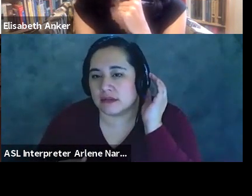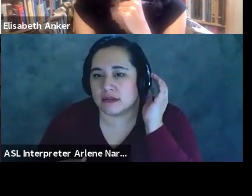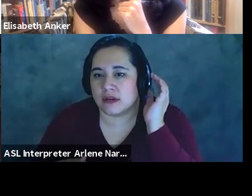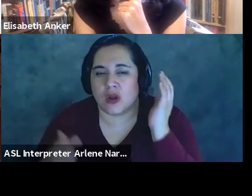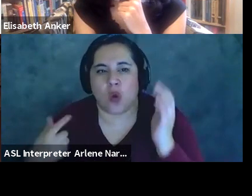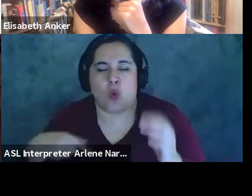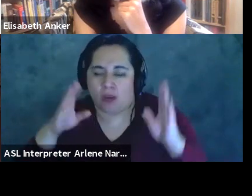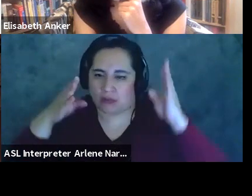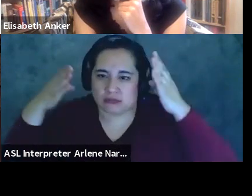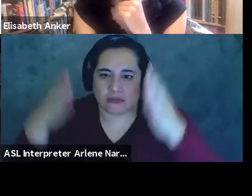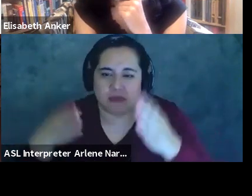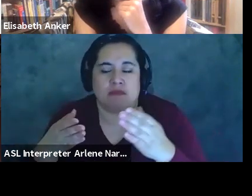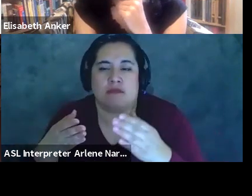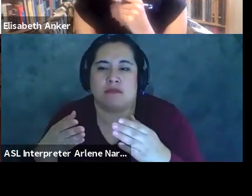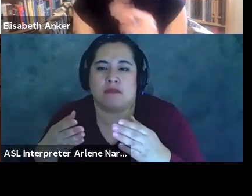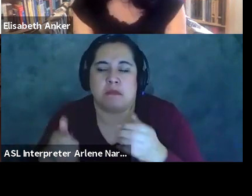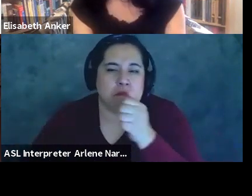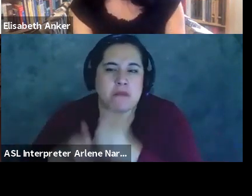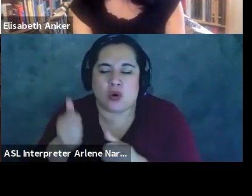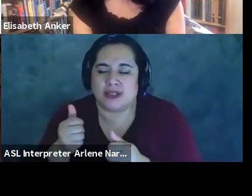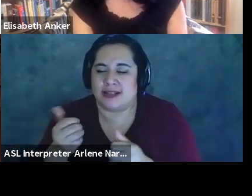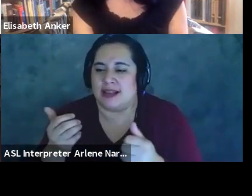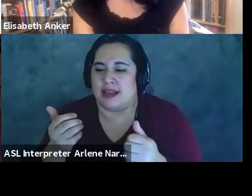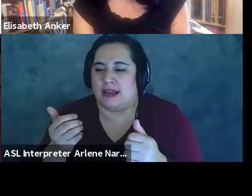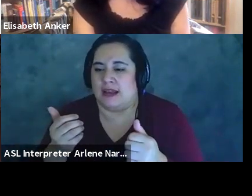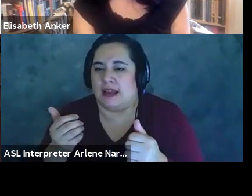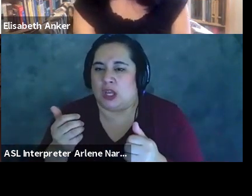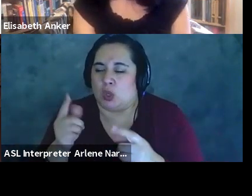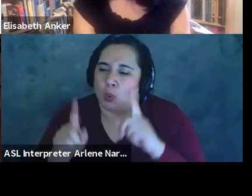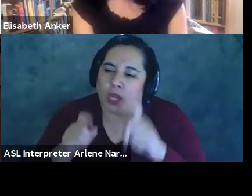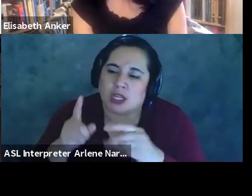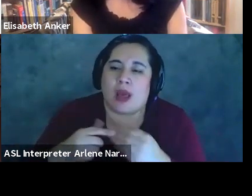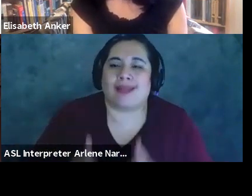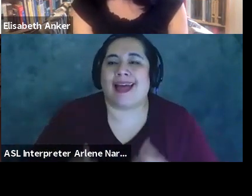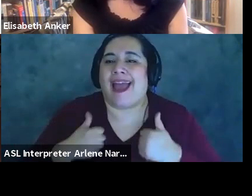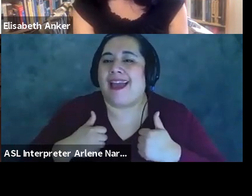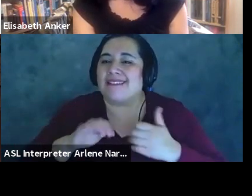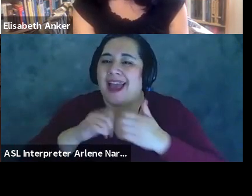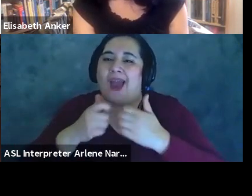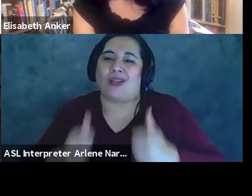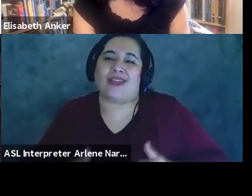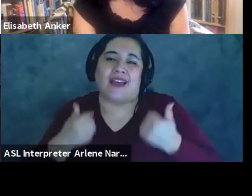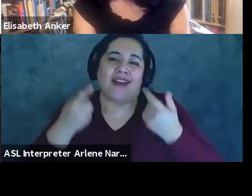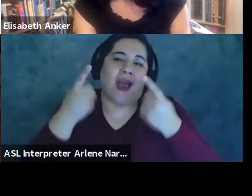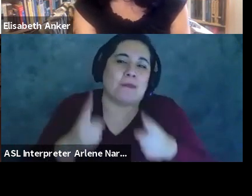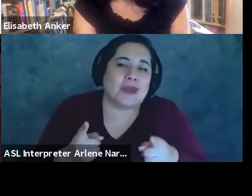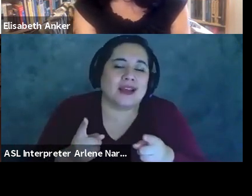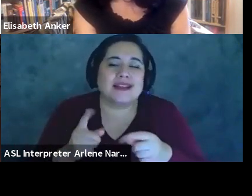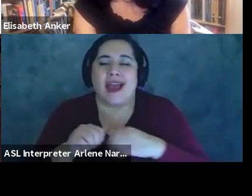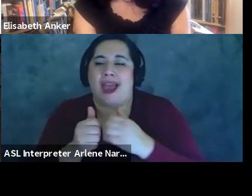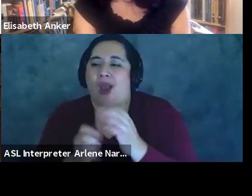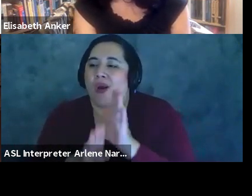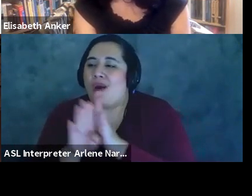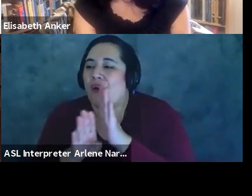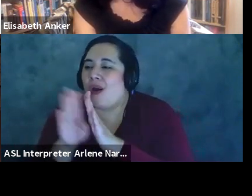preoccupied mostly with the questions of how life emerges, more and more